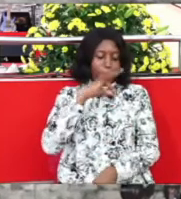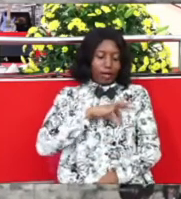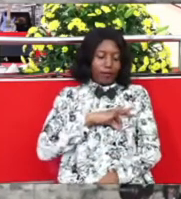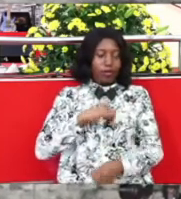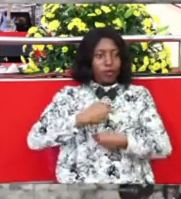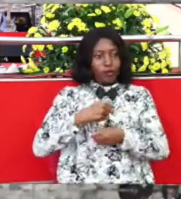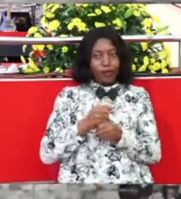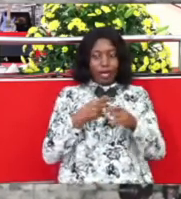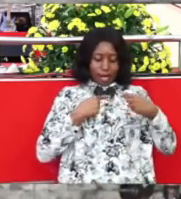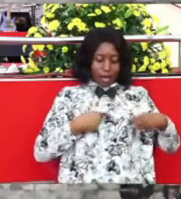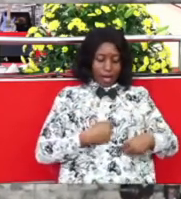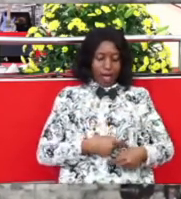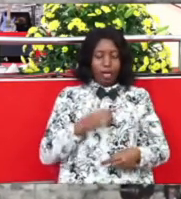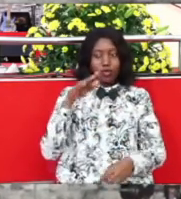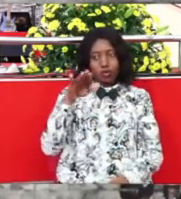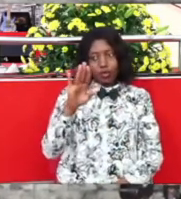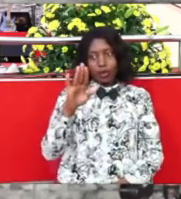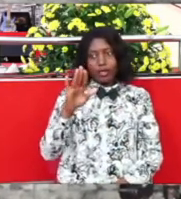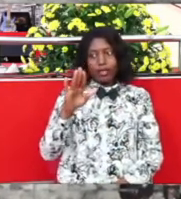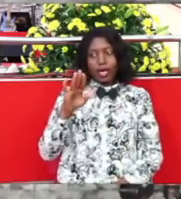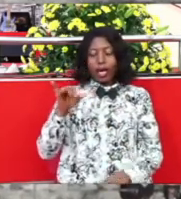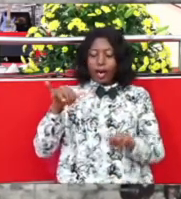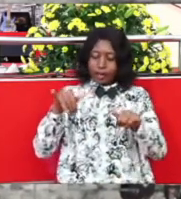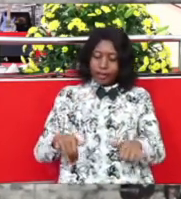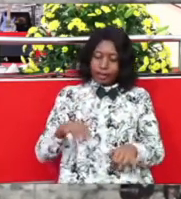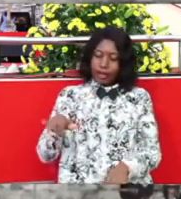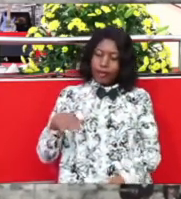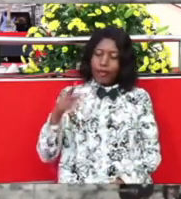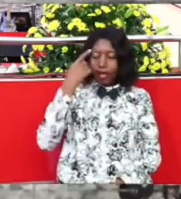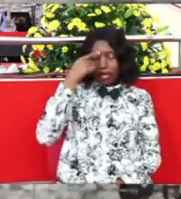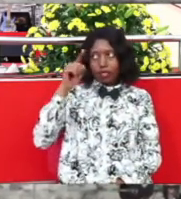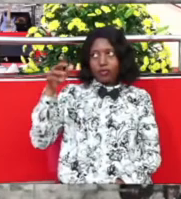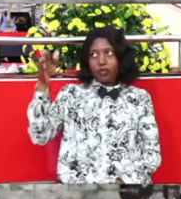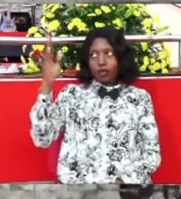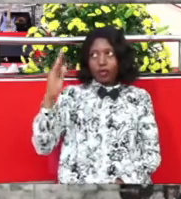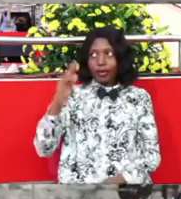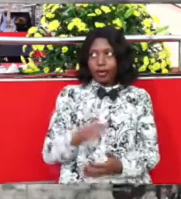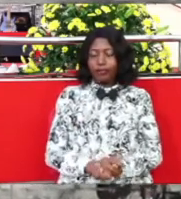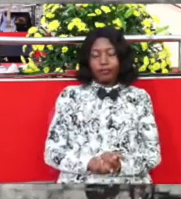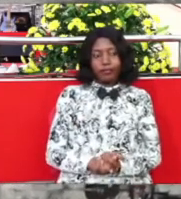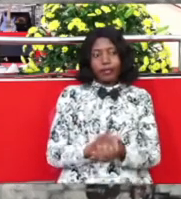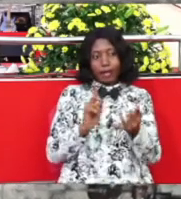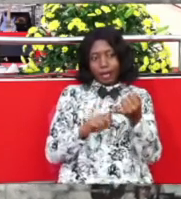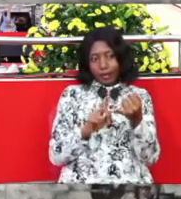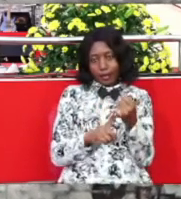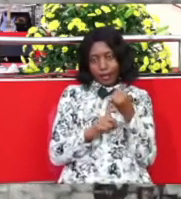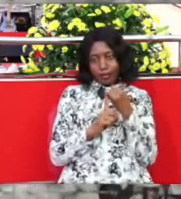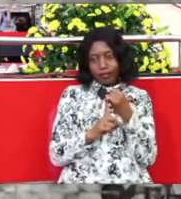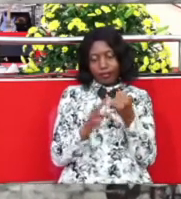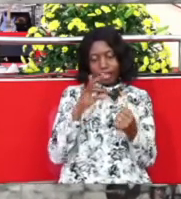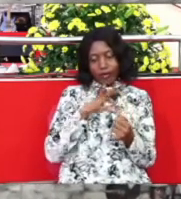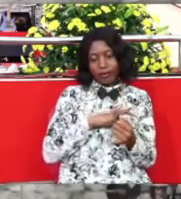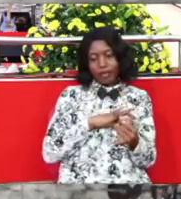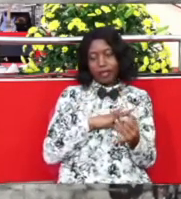God's dwelling place? Ni umuhimu gani ama uzuri gani unajitokeza katika kufanya moyo wako mahali pa Mungu kuishi? Number one. Na kwanza, you will tap